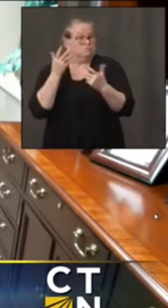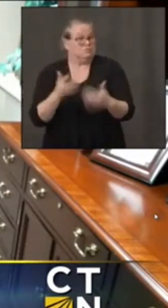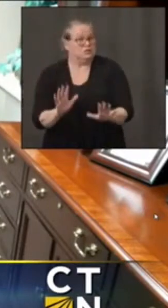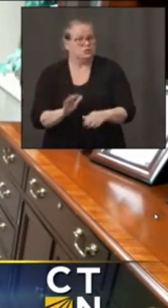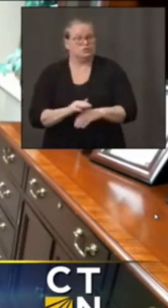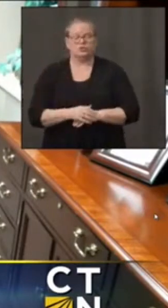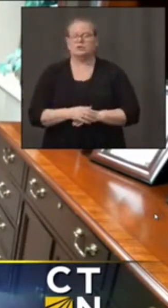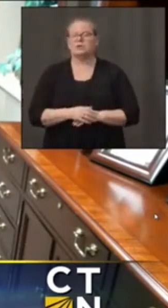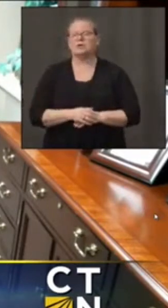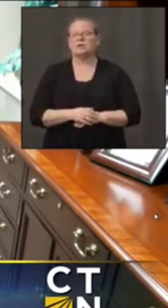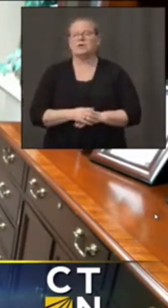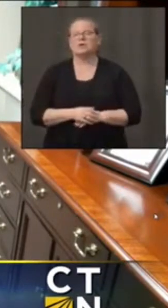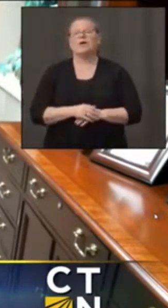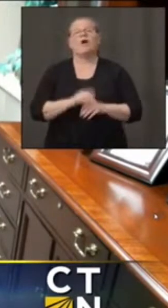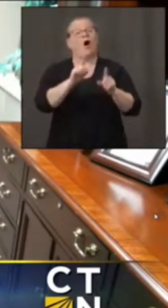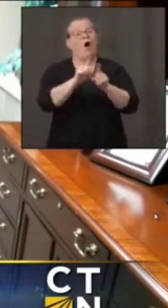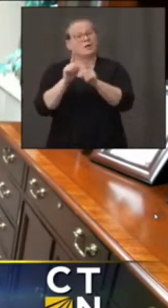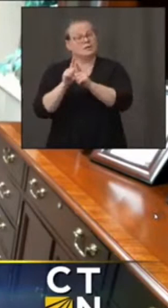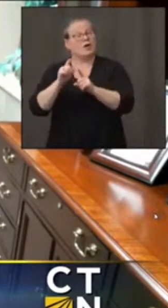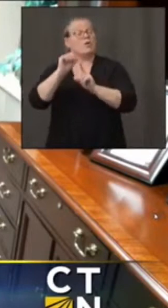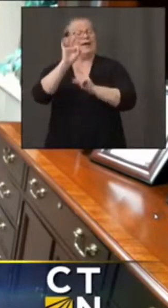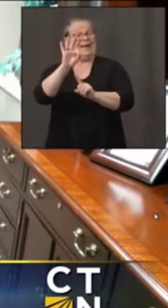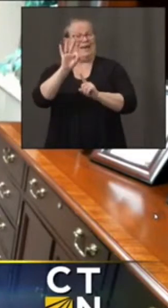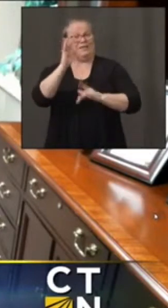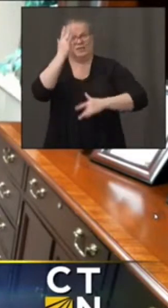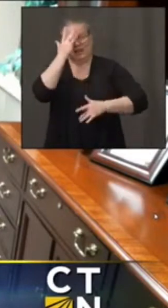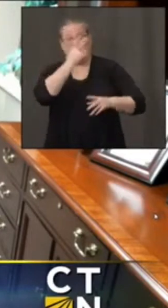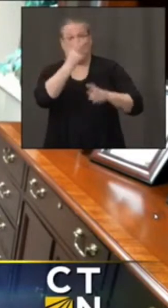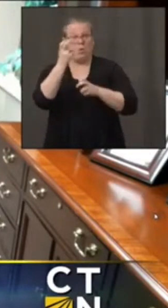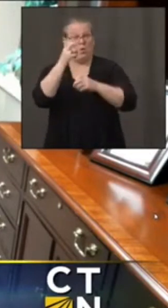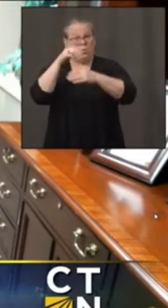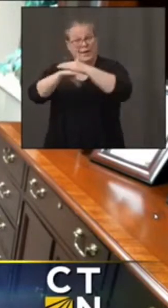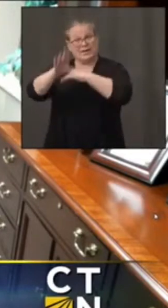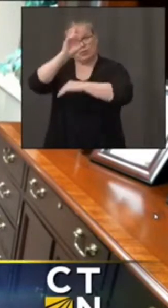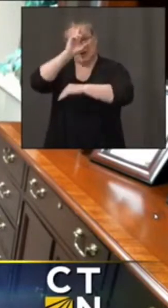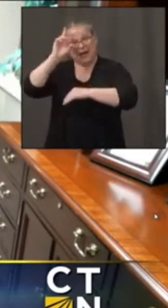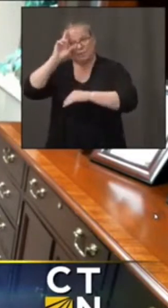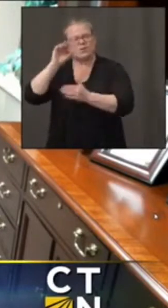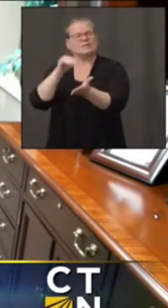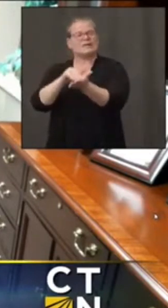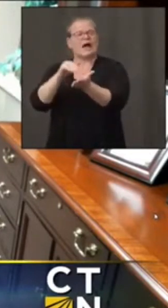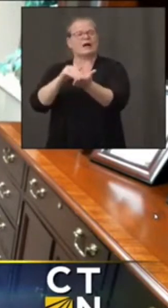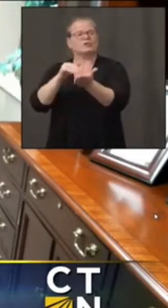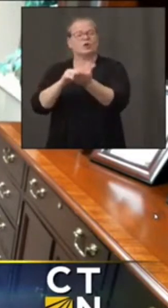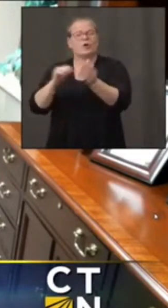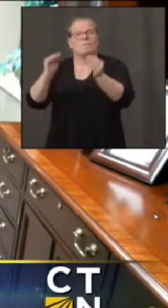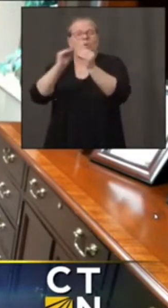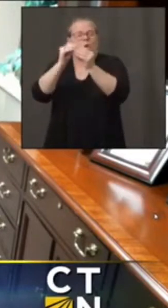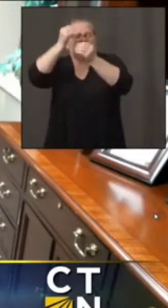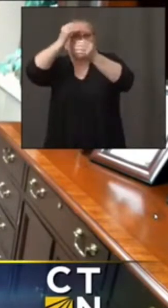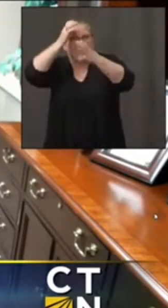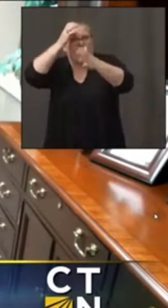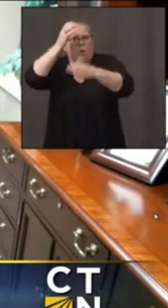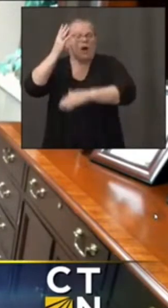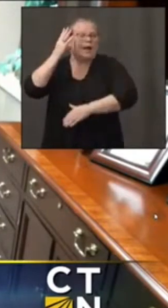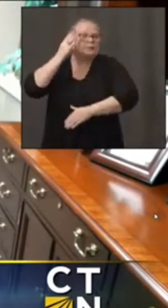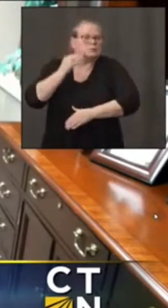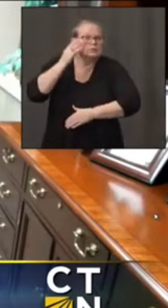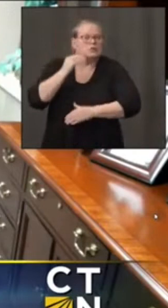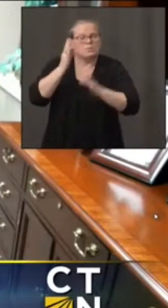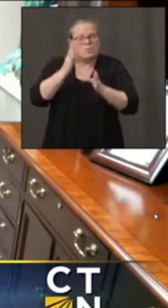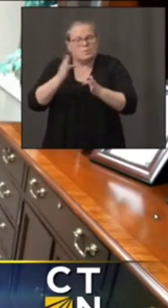into a hospital, we are better prepared, we have experienced staff, and the therapies actually are